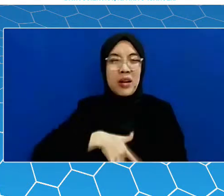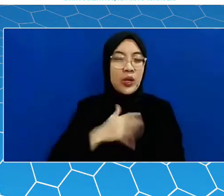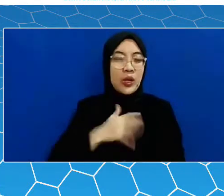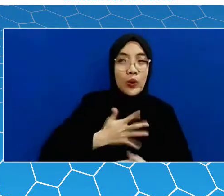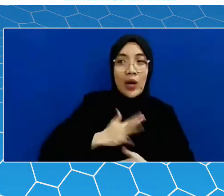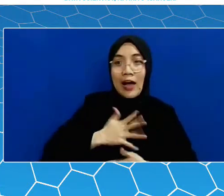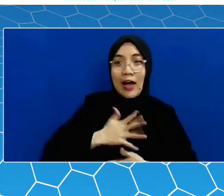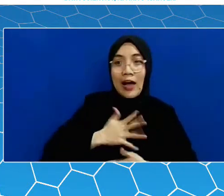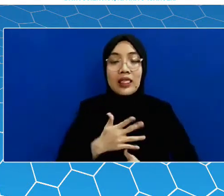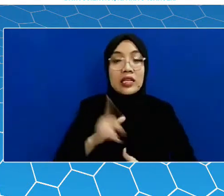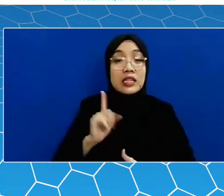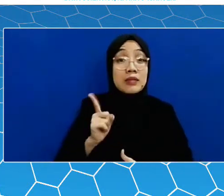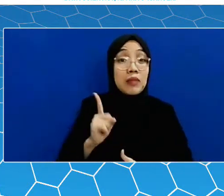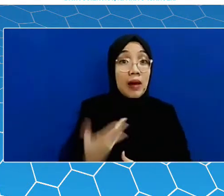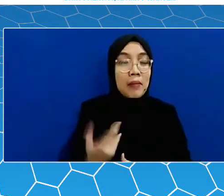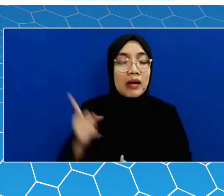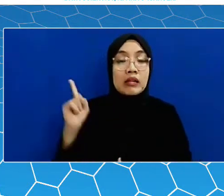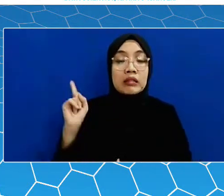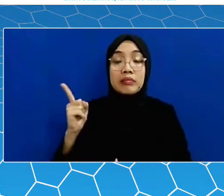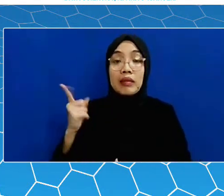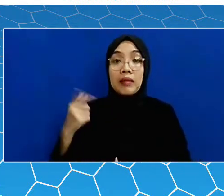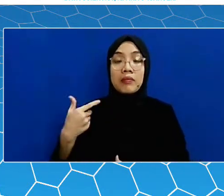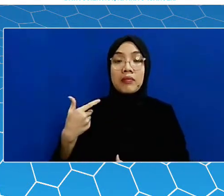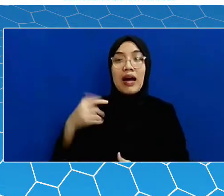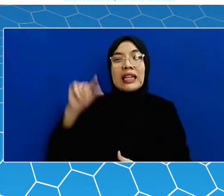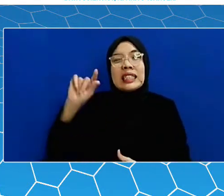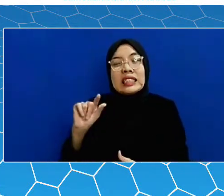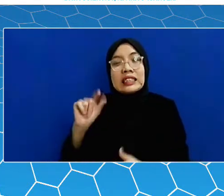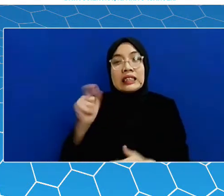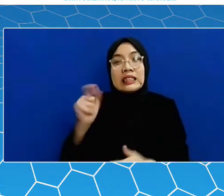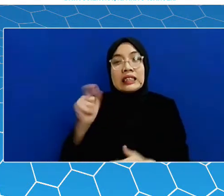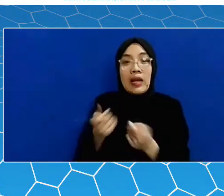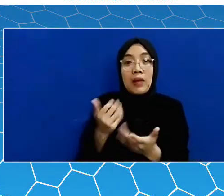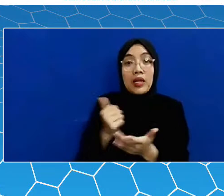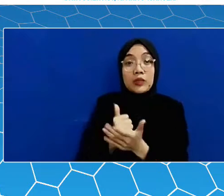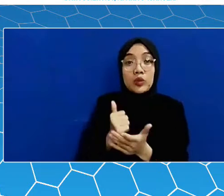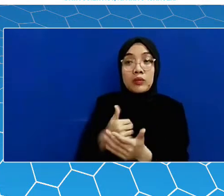when, or how they will receive a diagnosis or treatment.